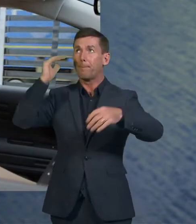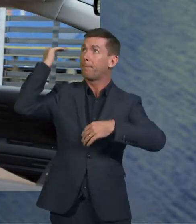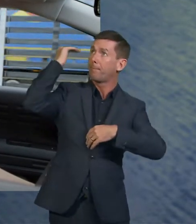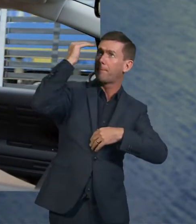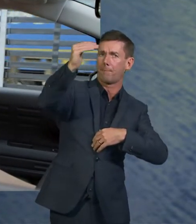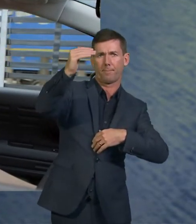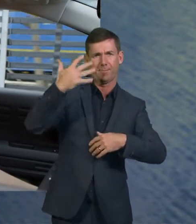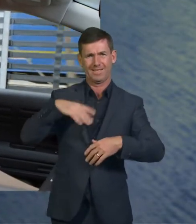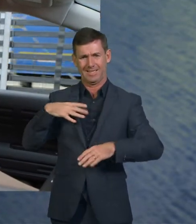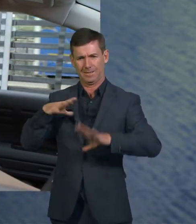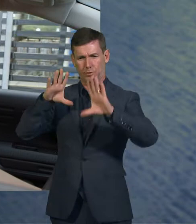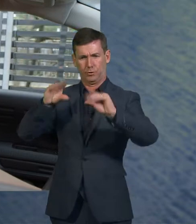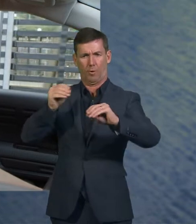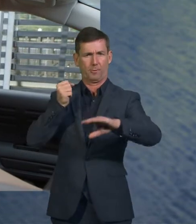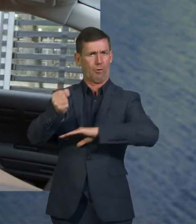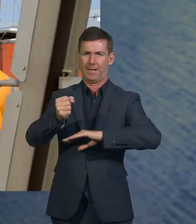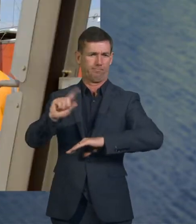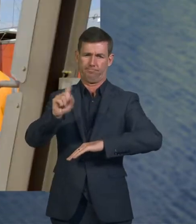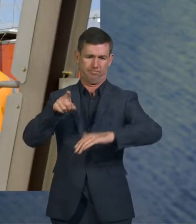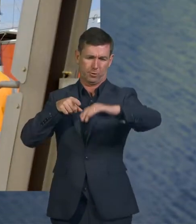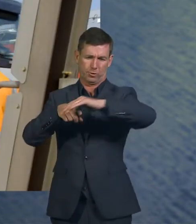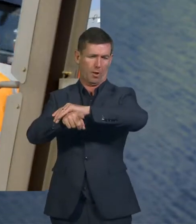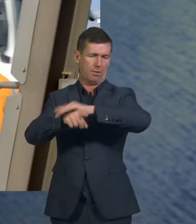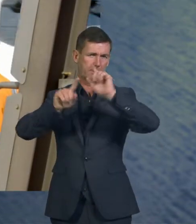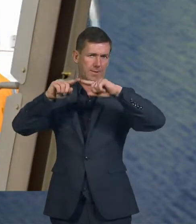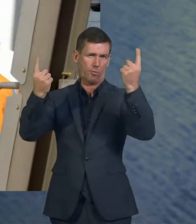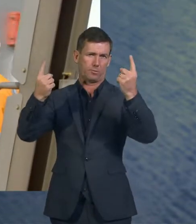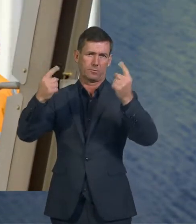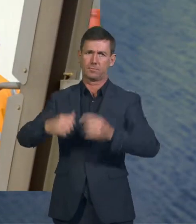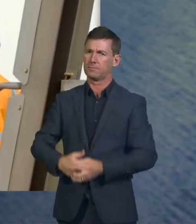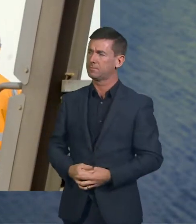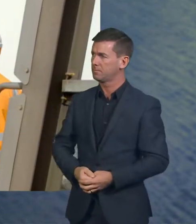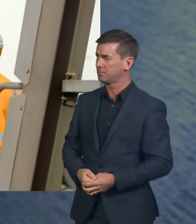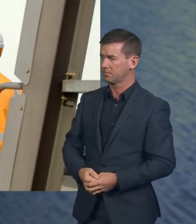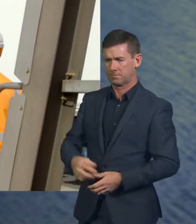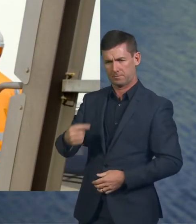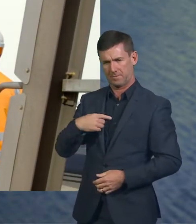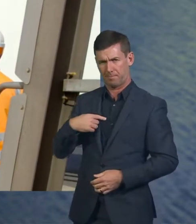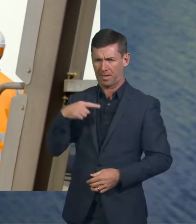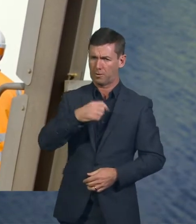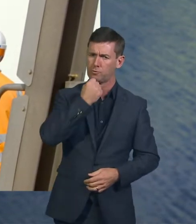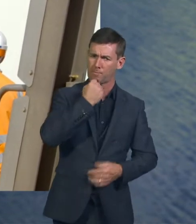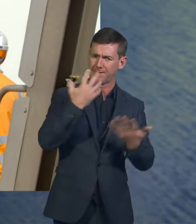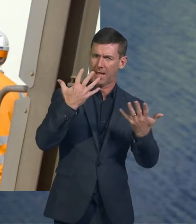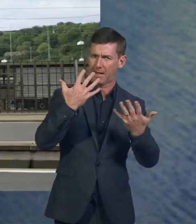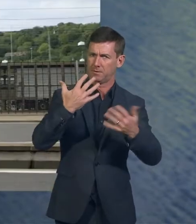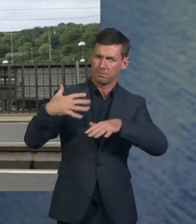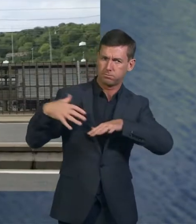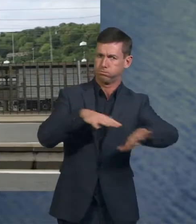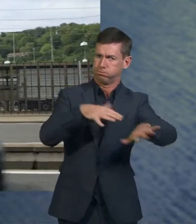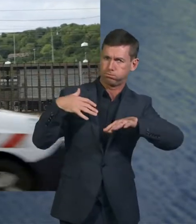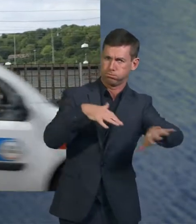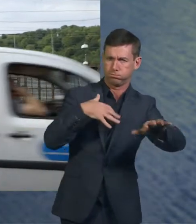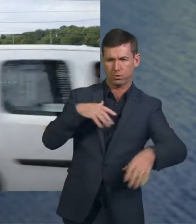train stops on 6 now. Oh, God, right. OK, I'm with the one that's unloading on 10 at the moment. It's